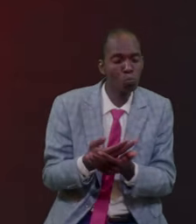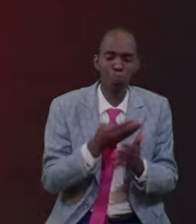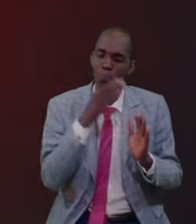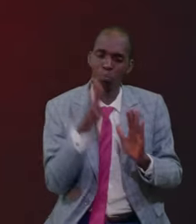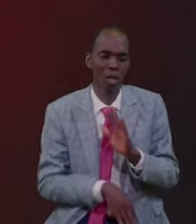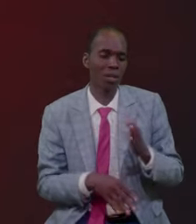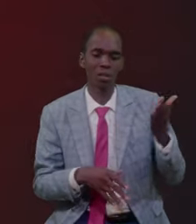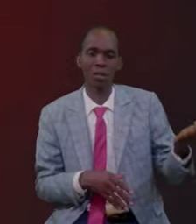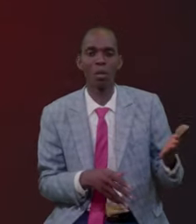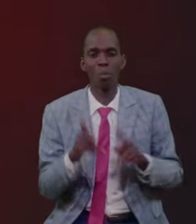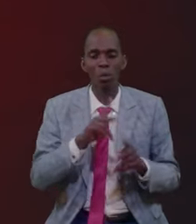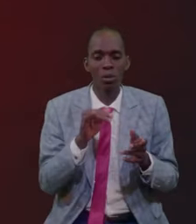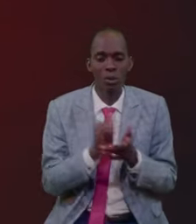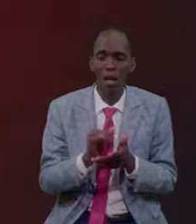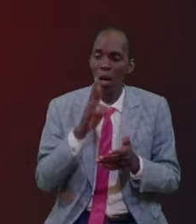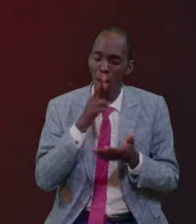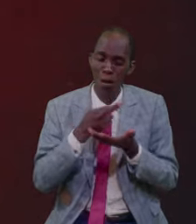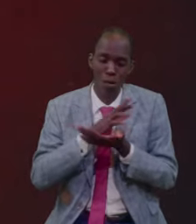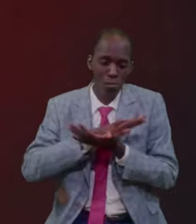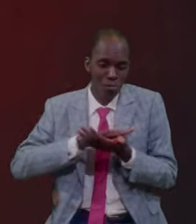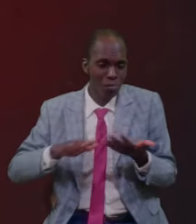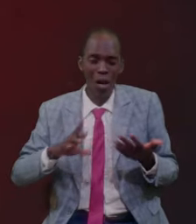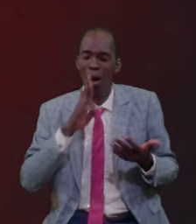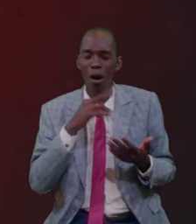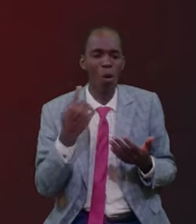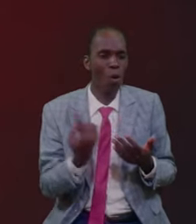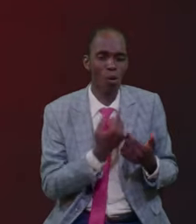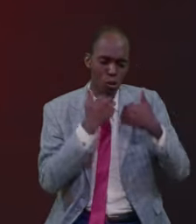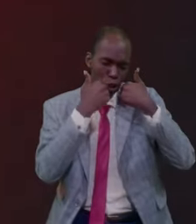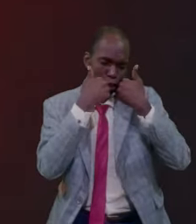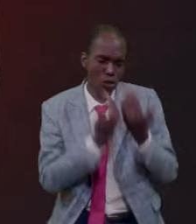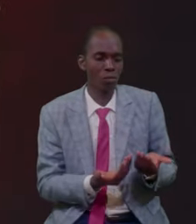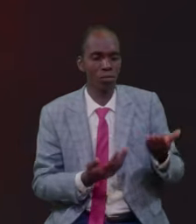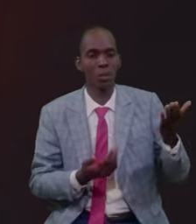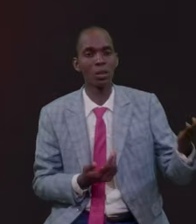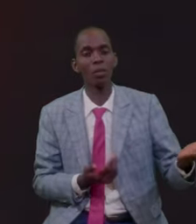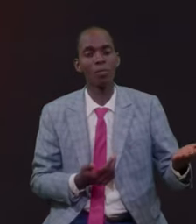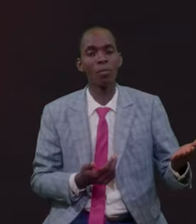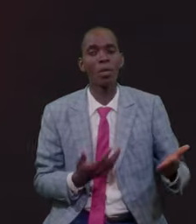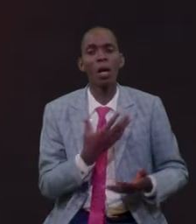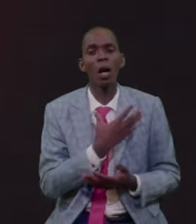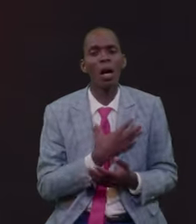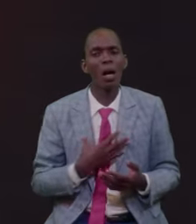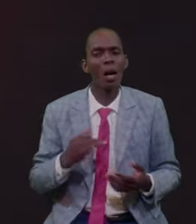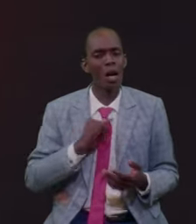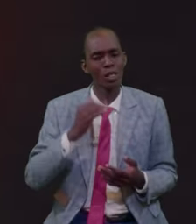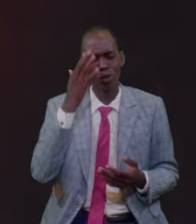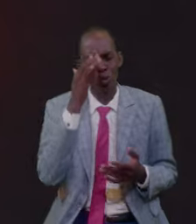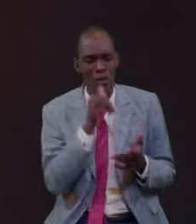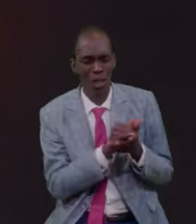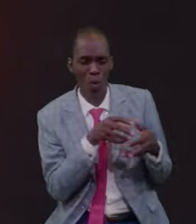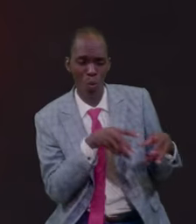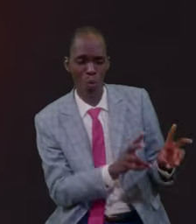know in that path the Lord wants me to go through, there is a kind of belittling